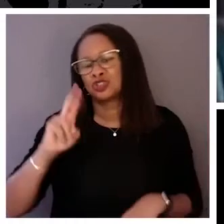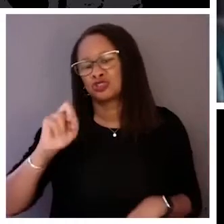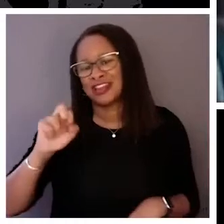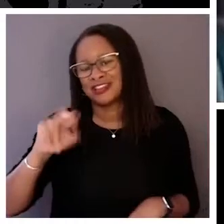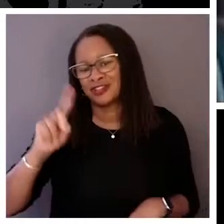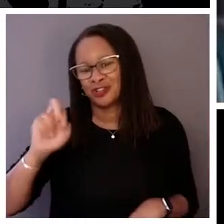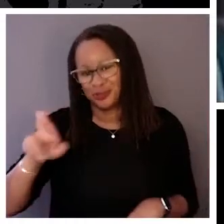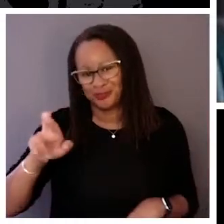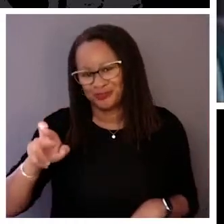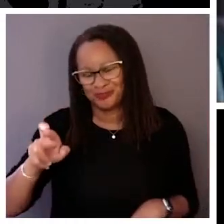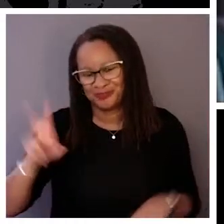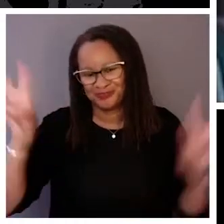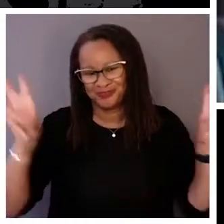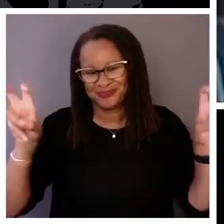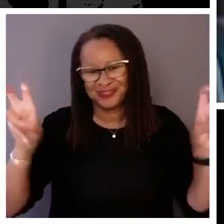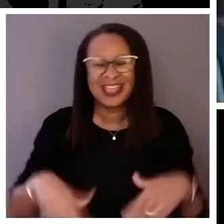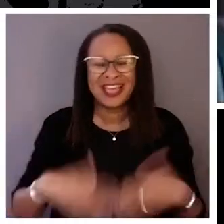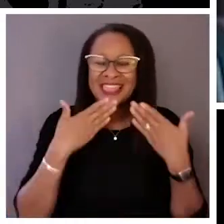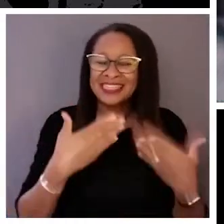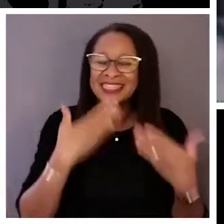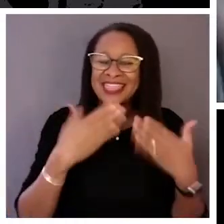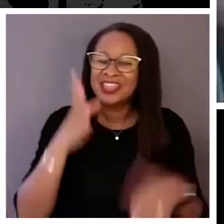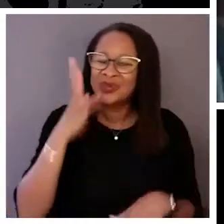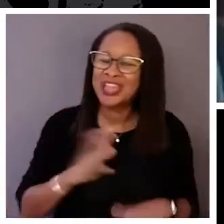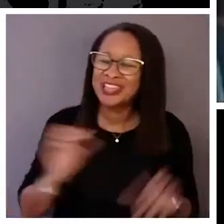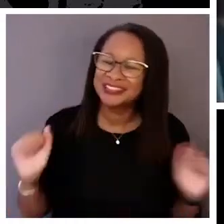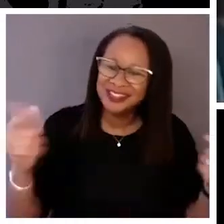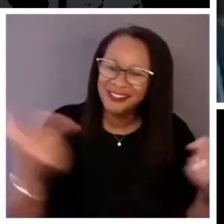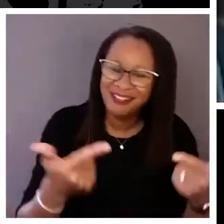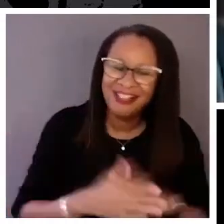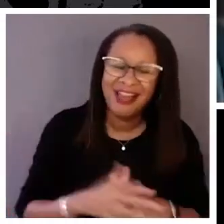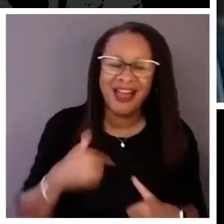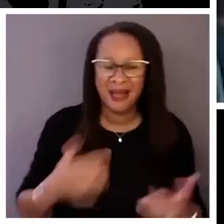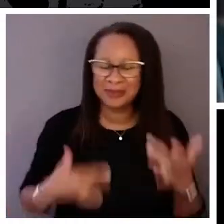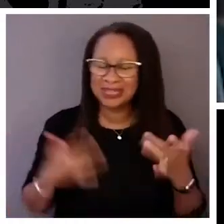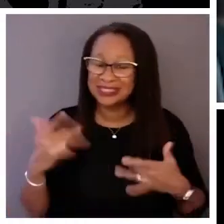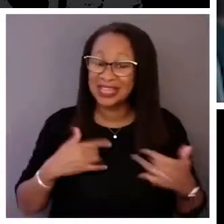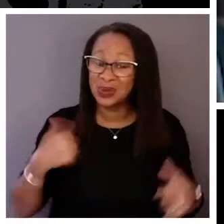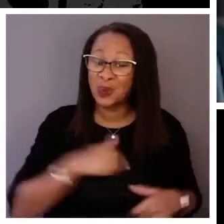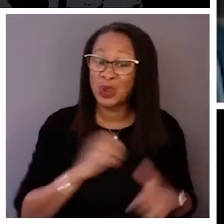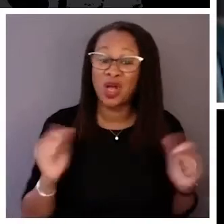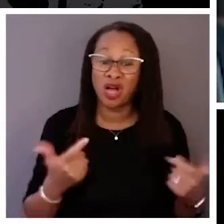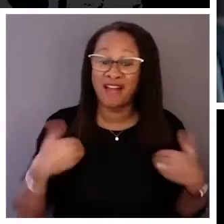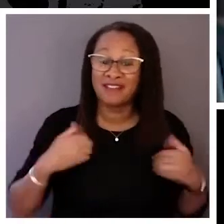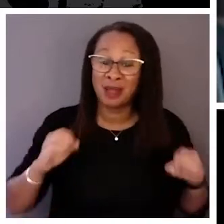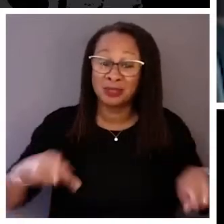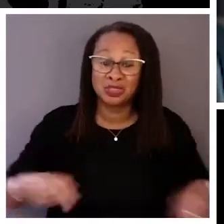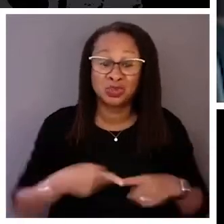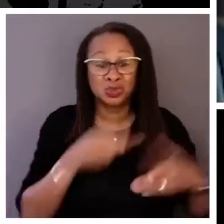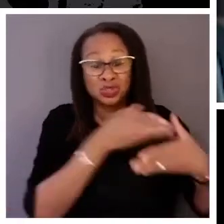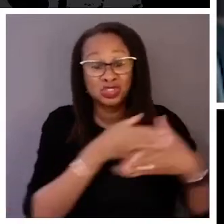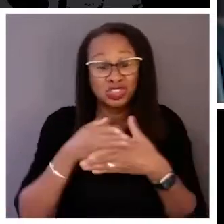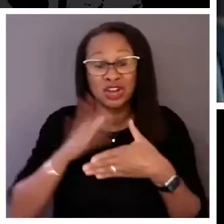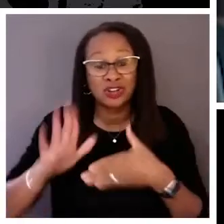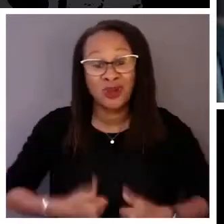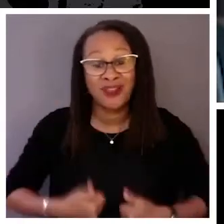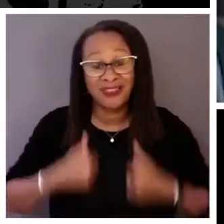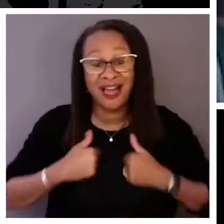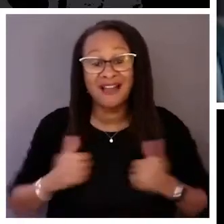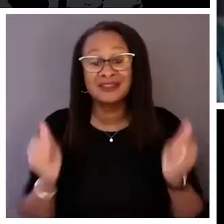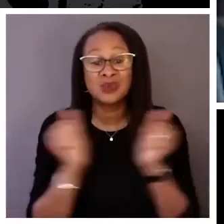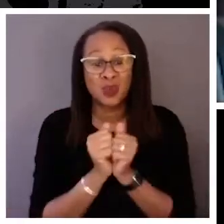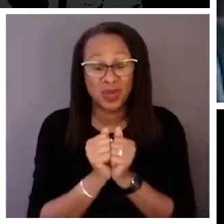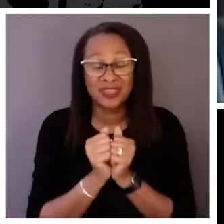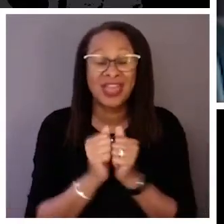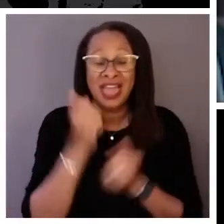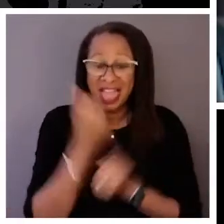true. Wonderful. Well, thank you, ladies. You know, I'm excited. We all got this opportunity to share your lives